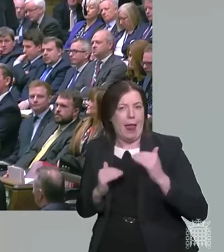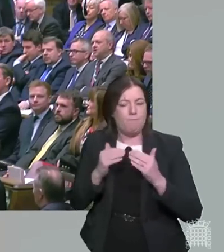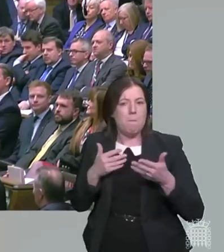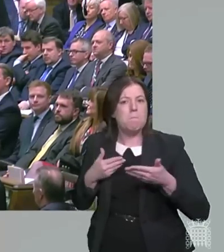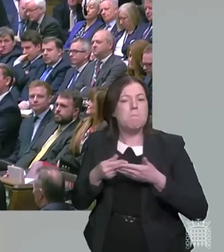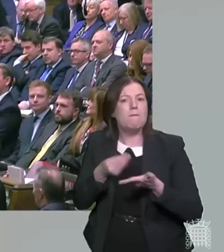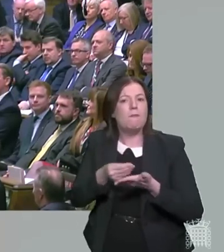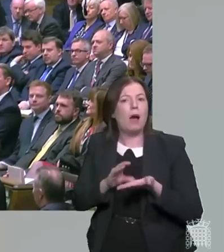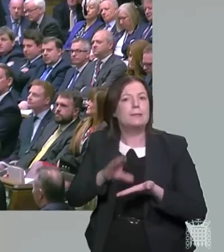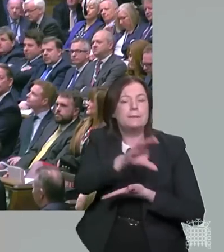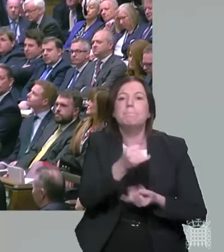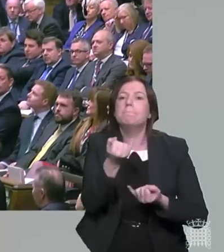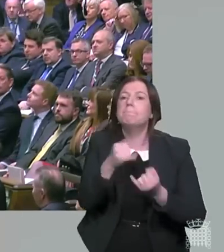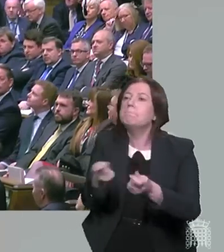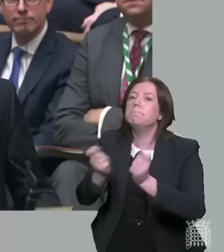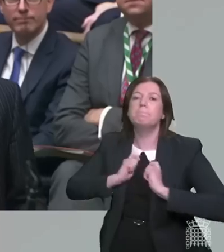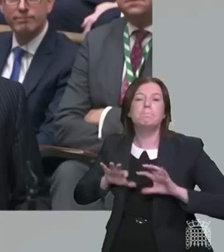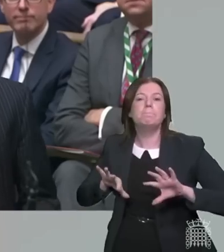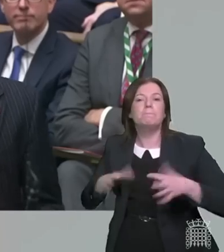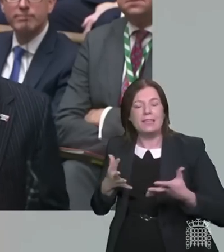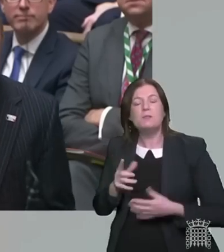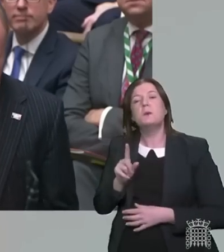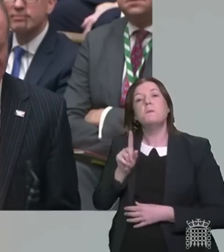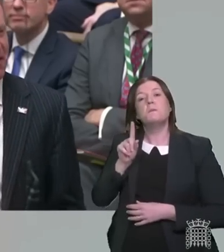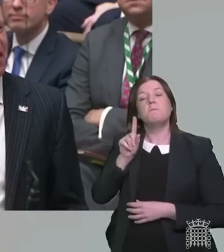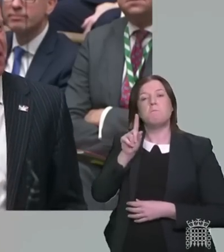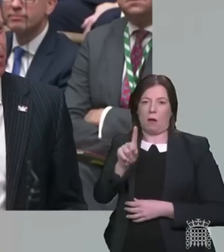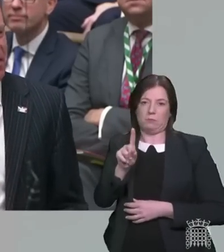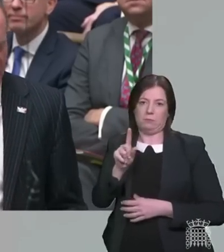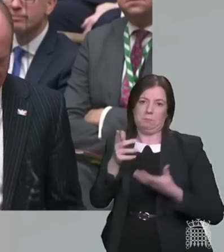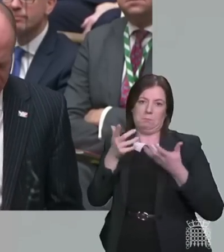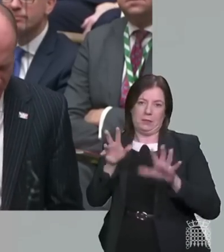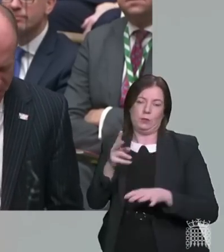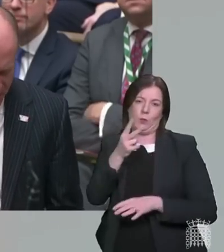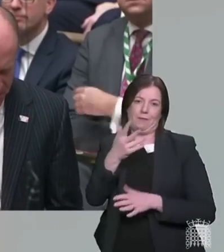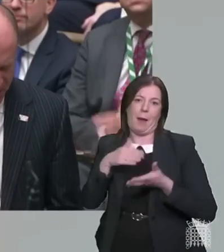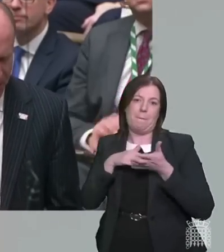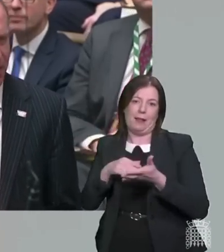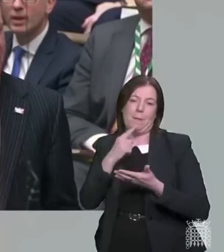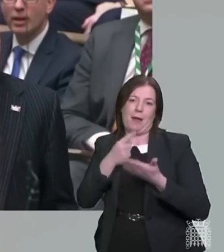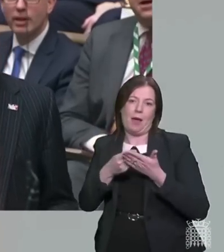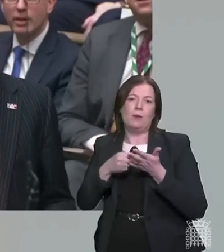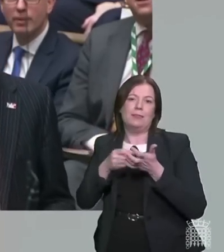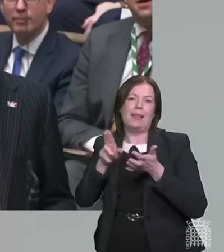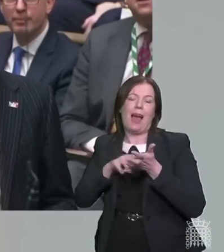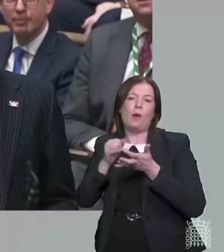round, I am, of course, pleased that we received the £25 million Towns deal,